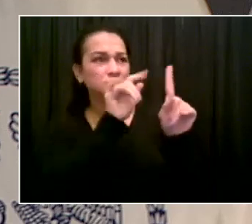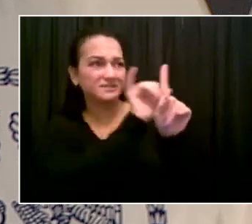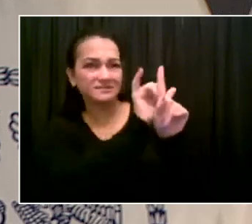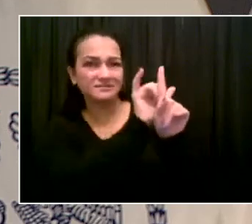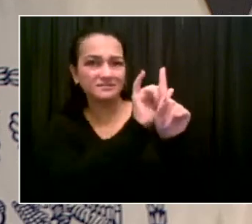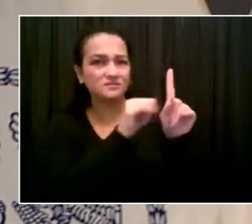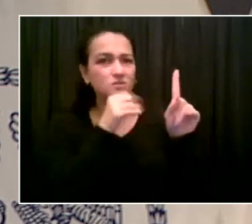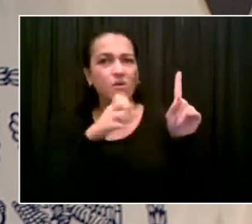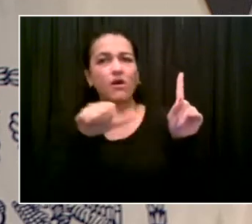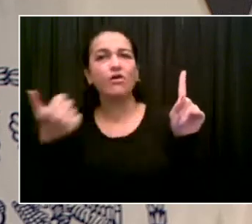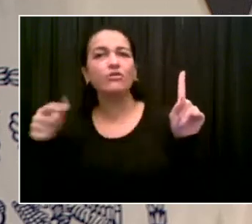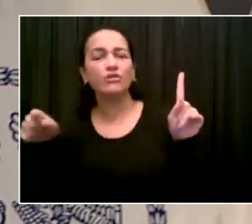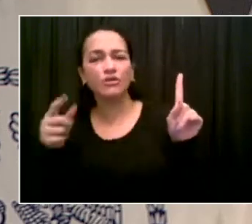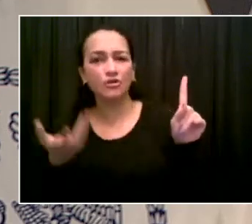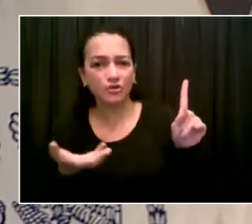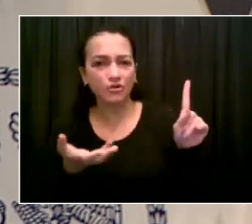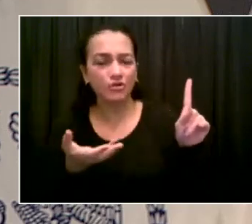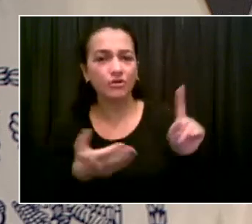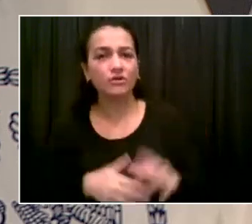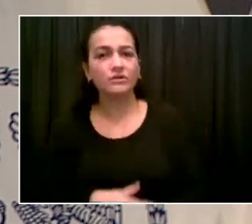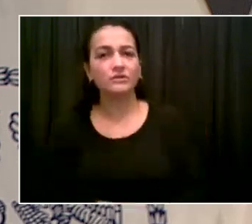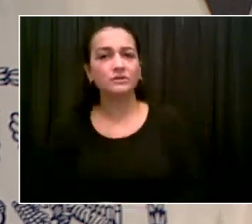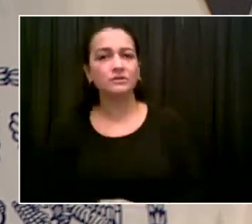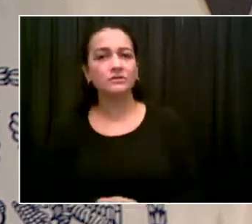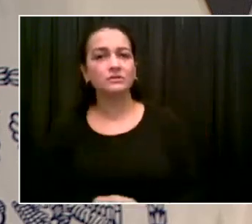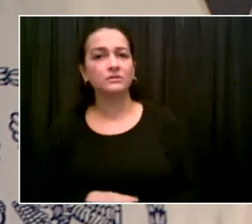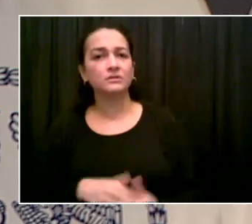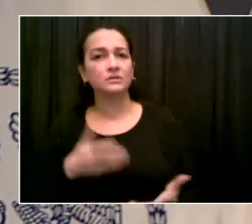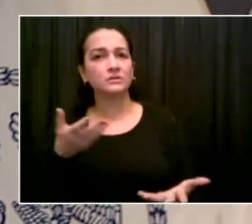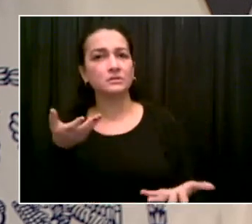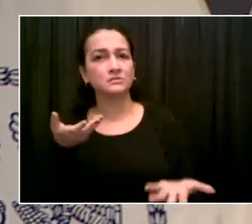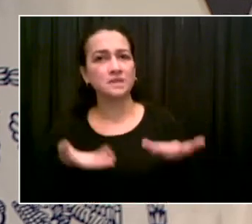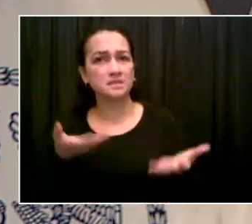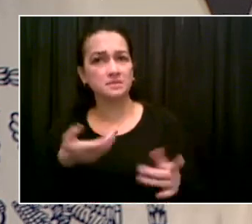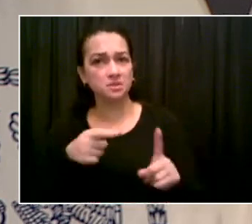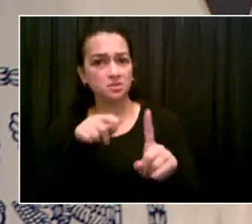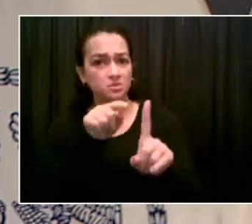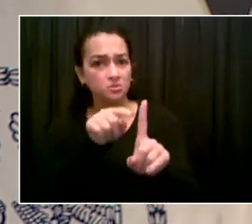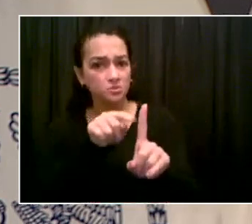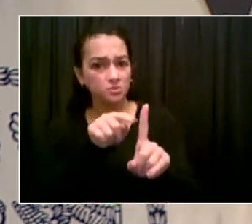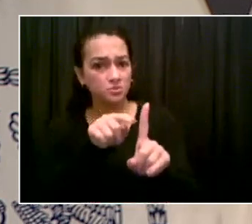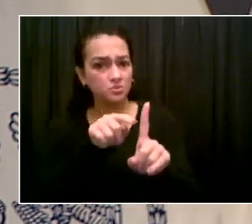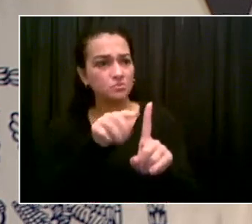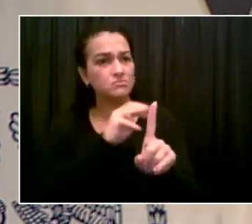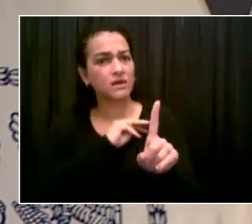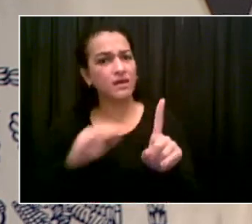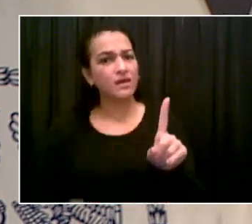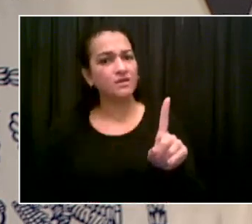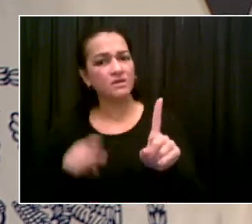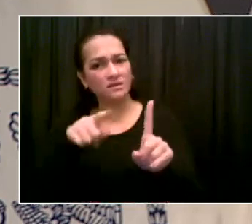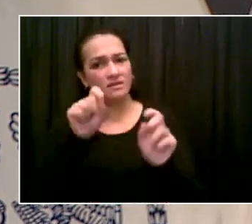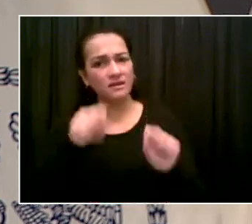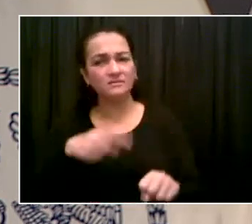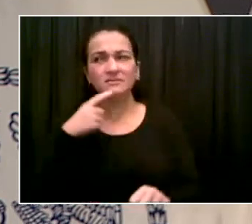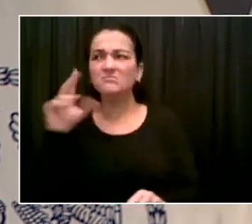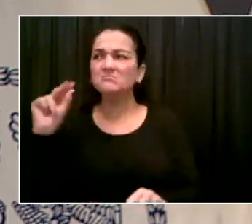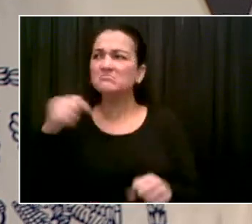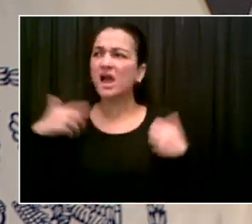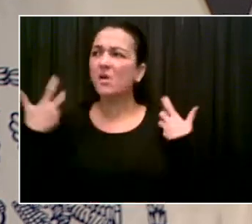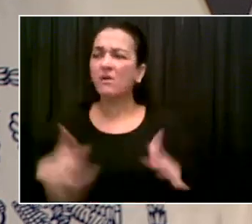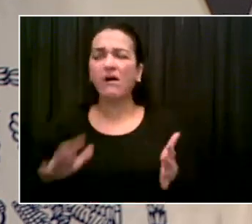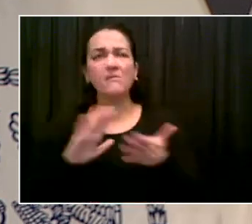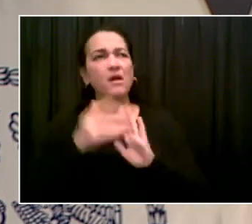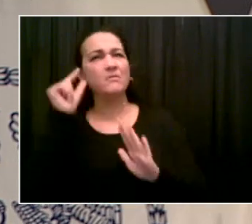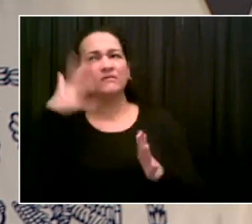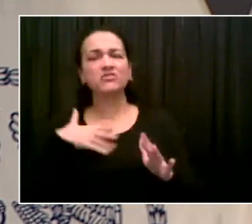move sooner rather than later? You know, look, Andrew, I appreciate the question. First, I'd say I think you can